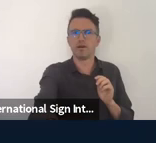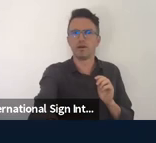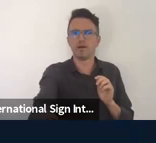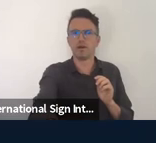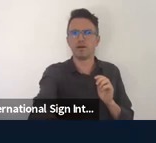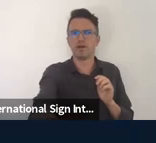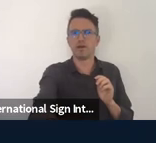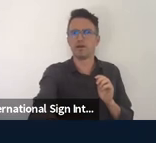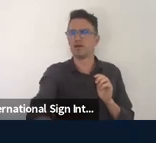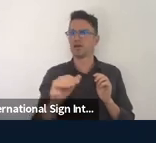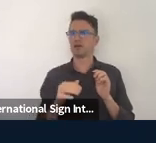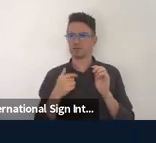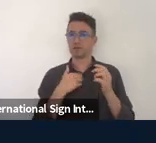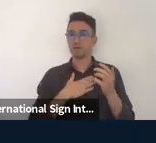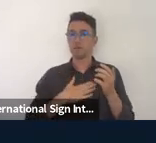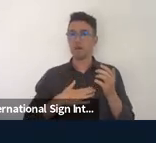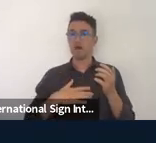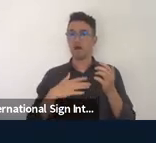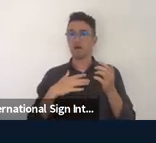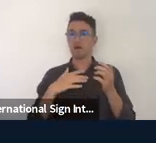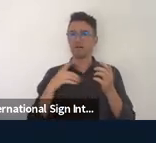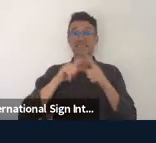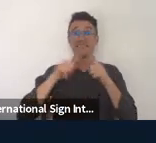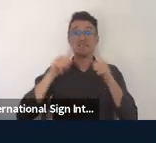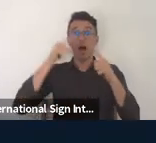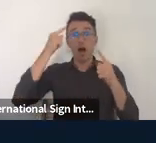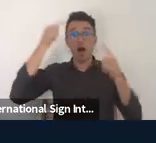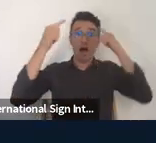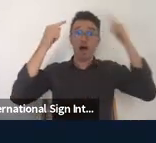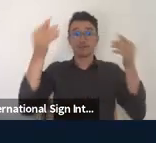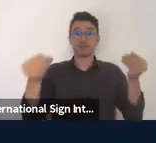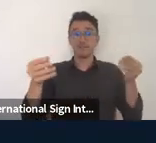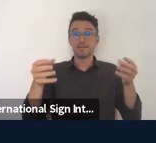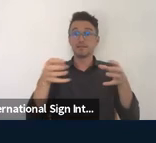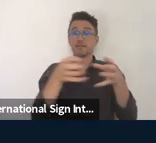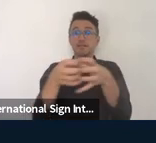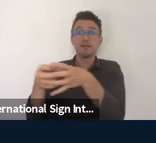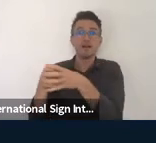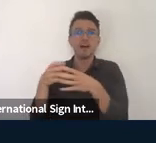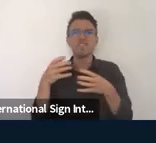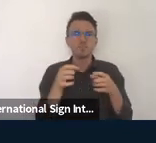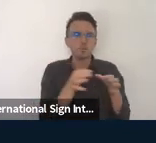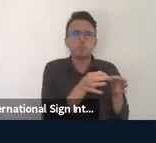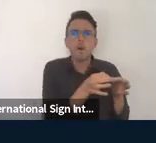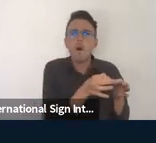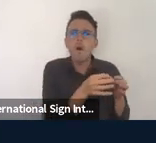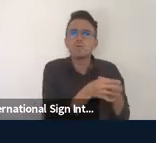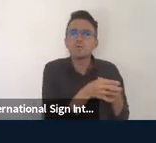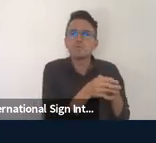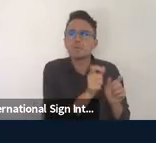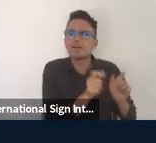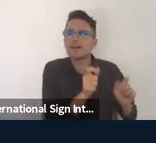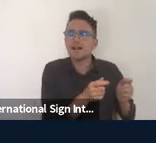Celebrities, private sector, and academia have gradually gathered together to make our initiatives widely known.